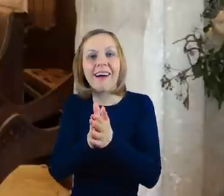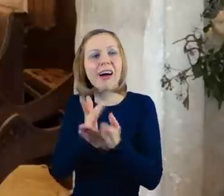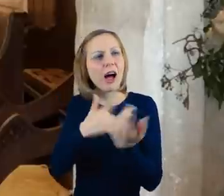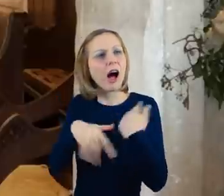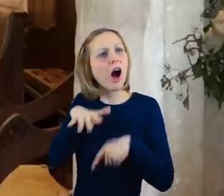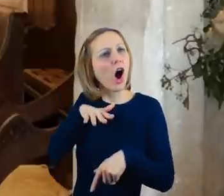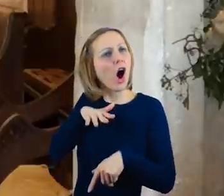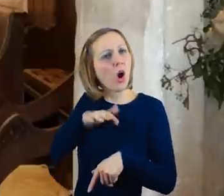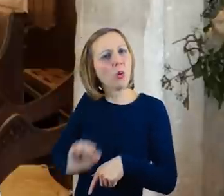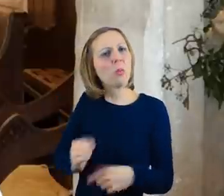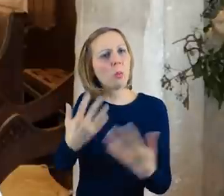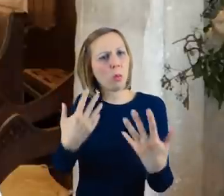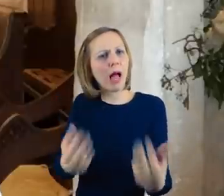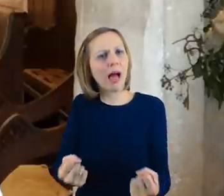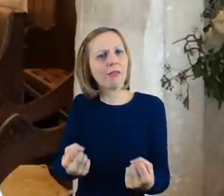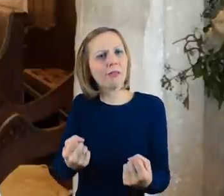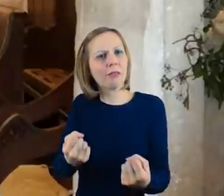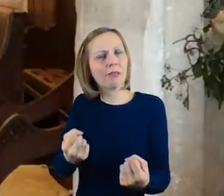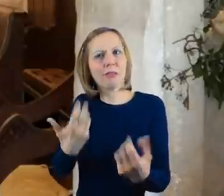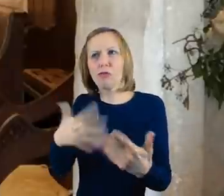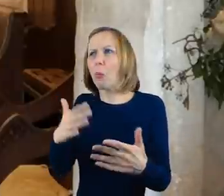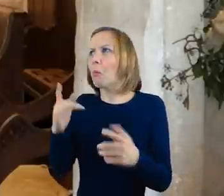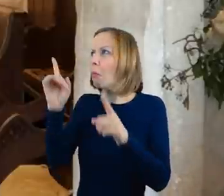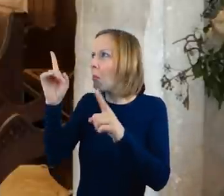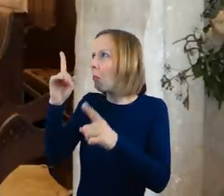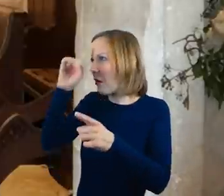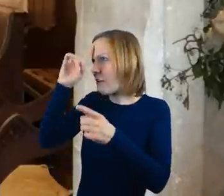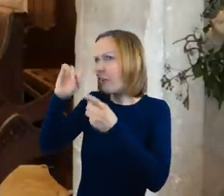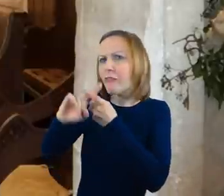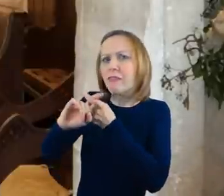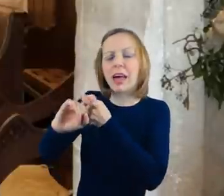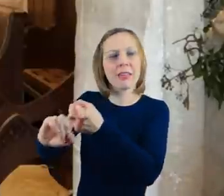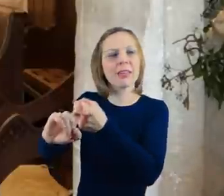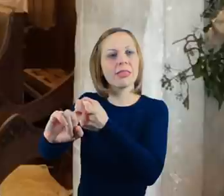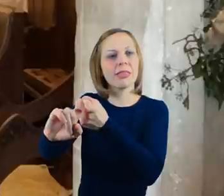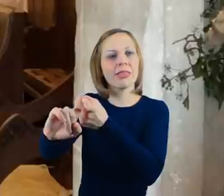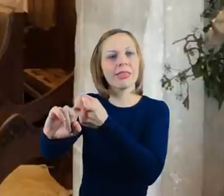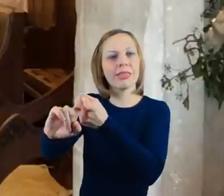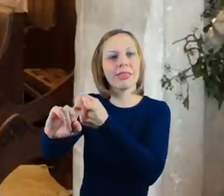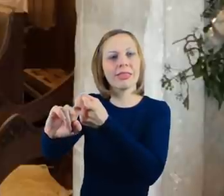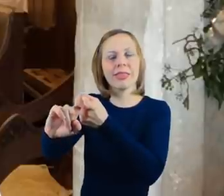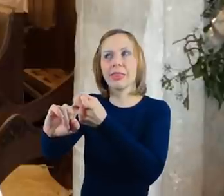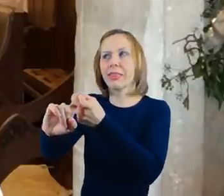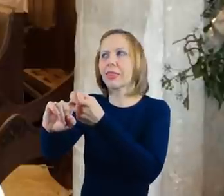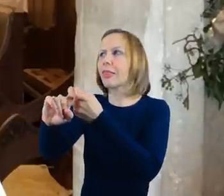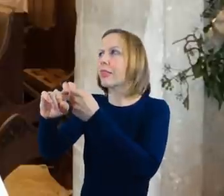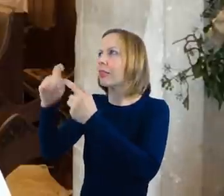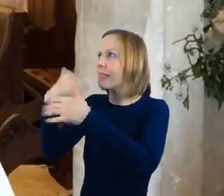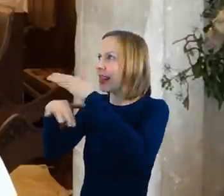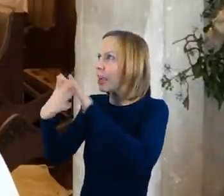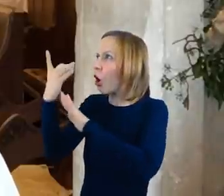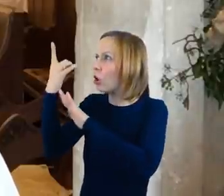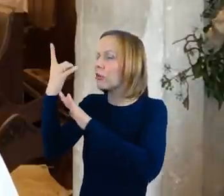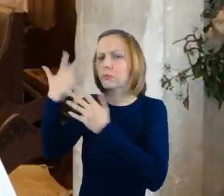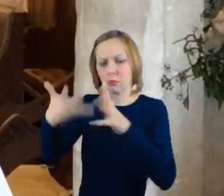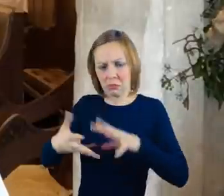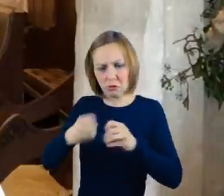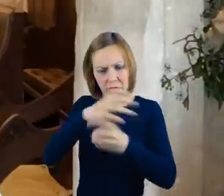faith, faith in God who made all the creation, who loves it and who gives us what we need.